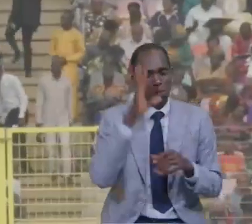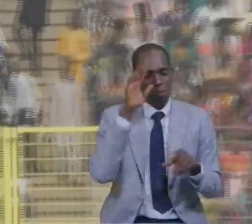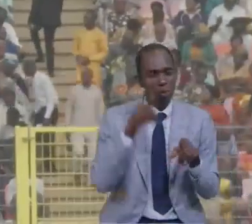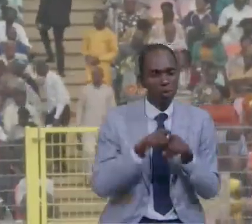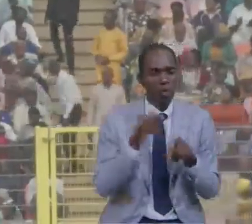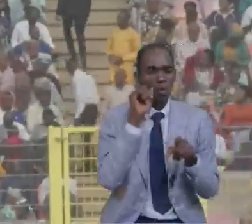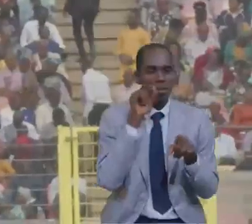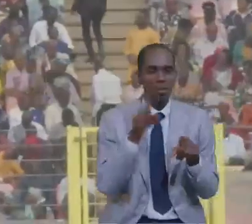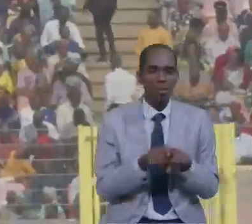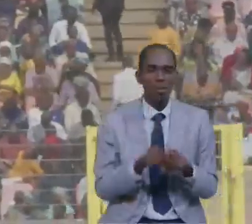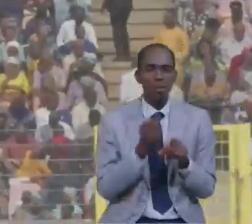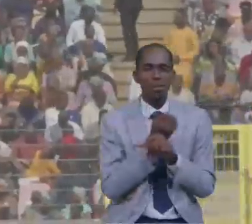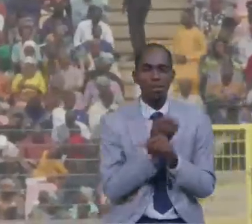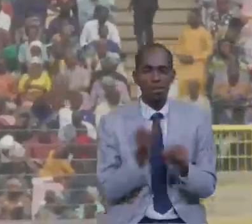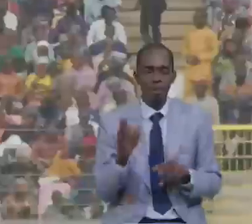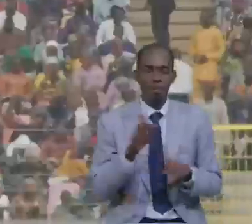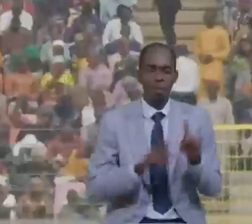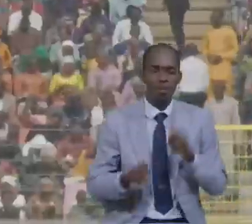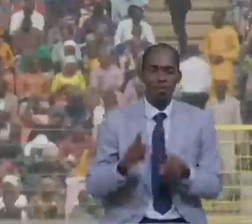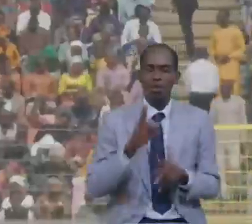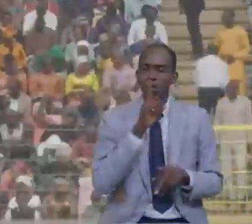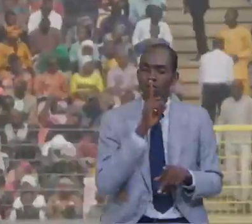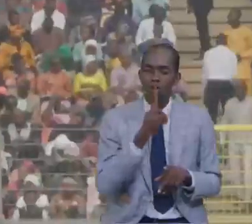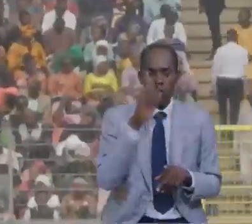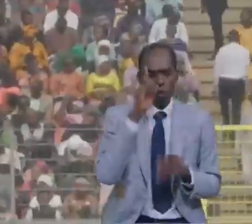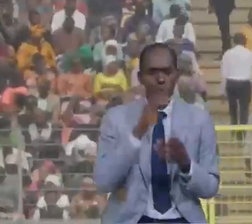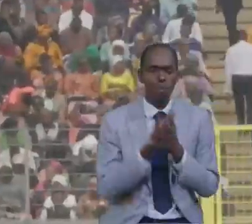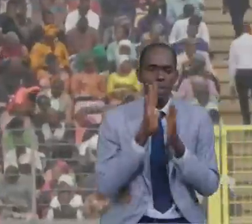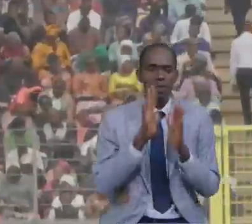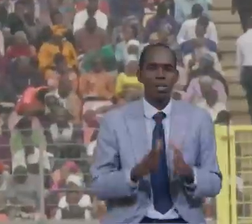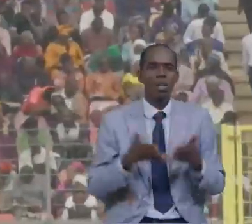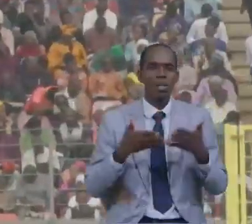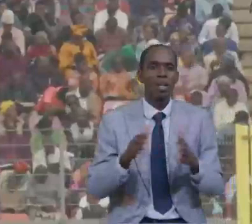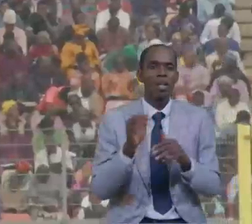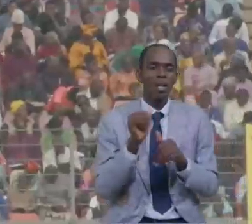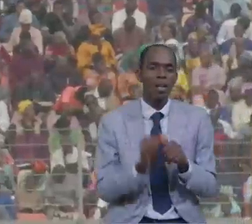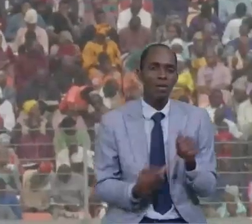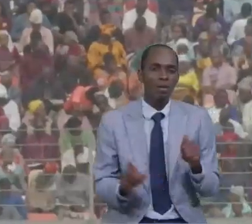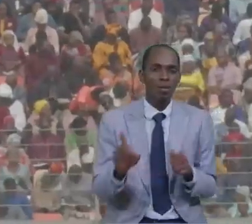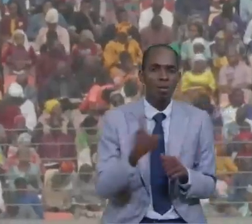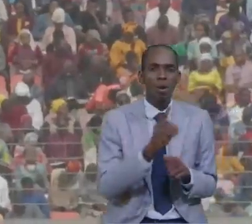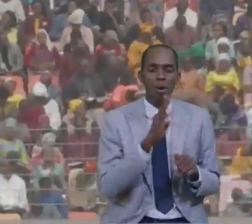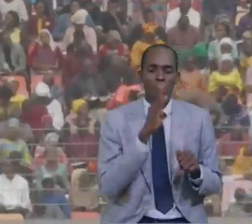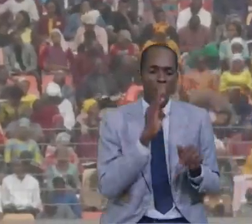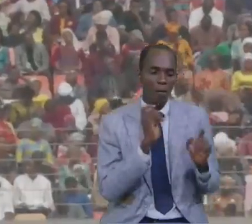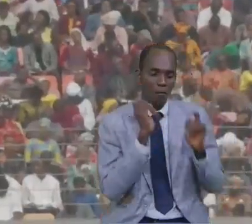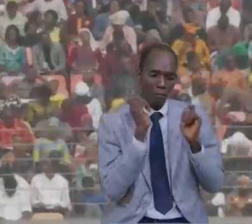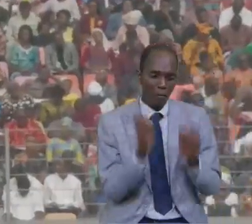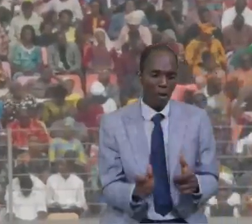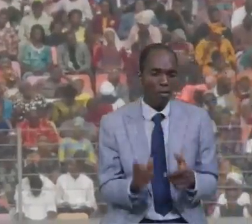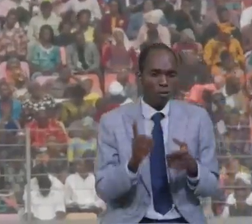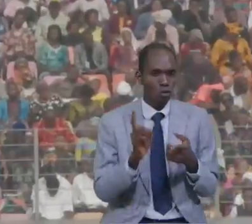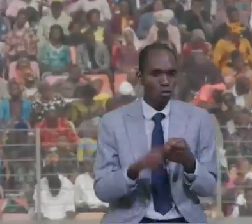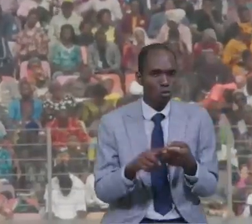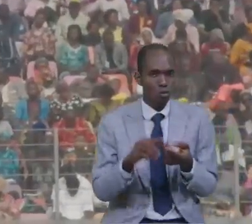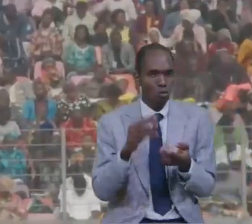hear and slow to speak, slow to wrath. Verse